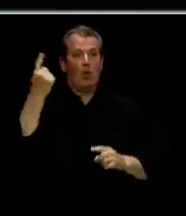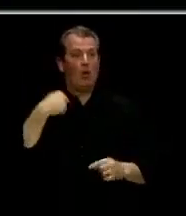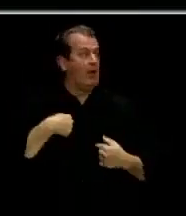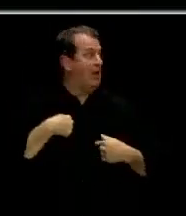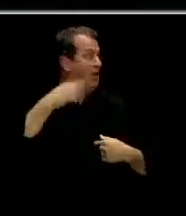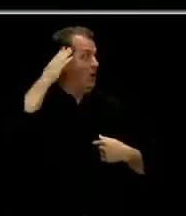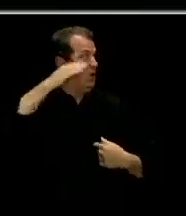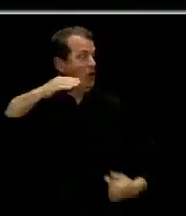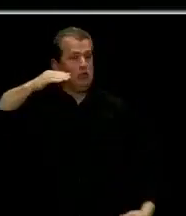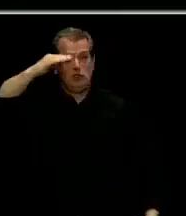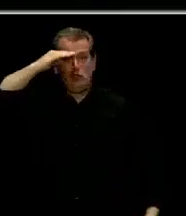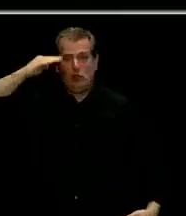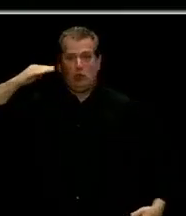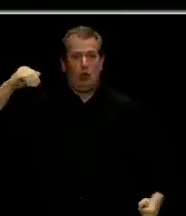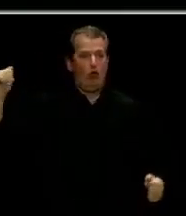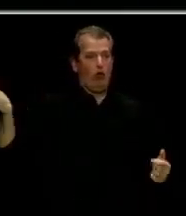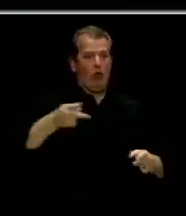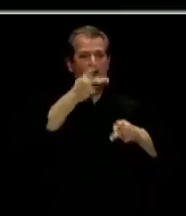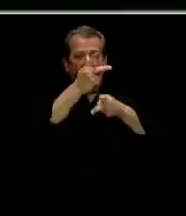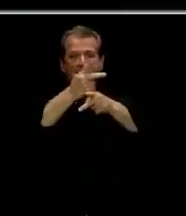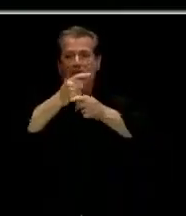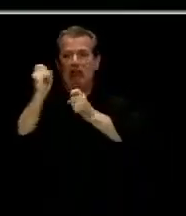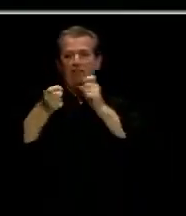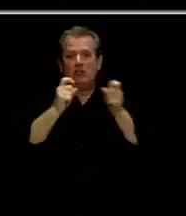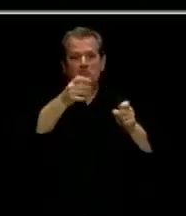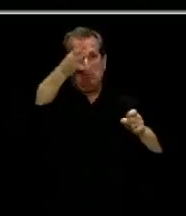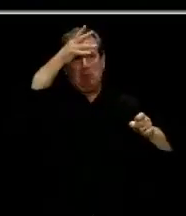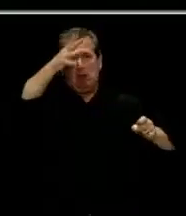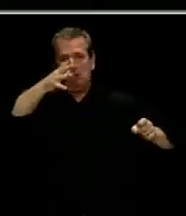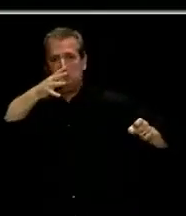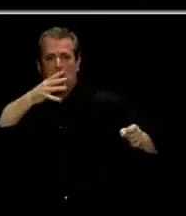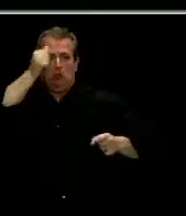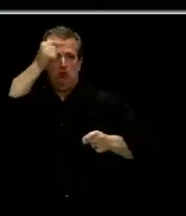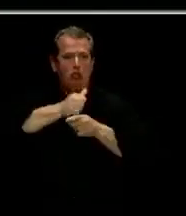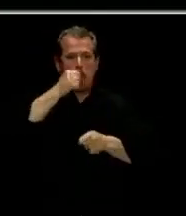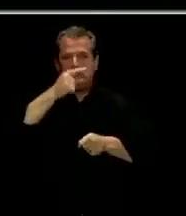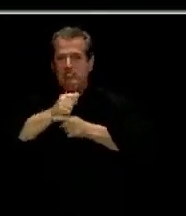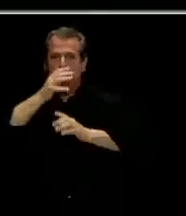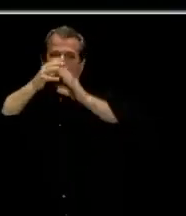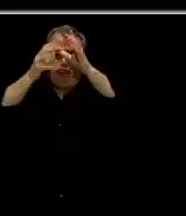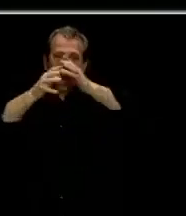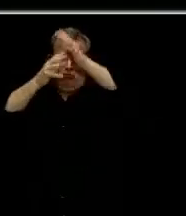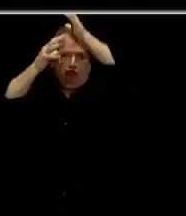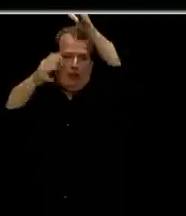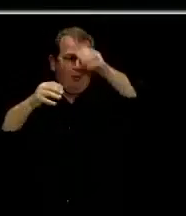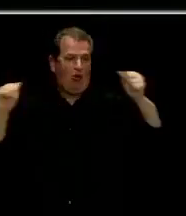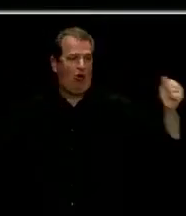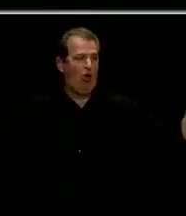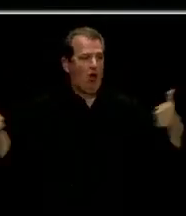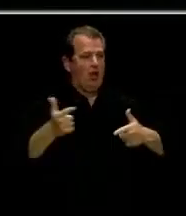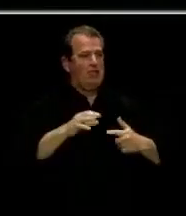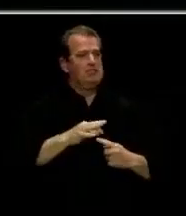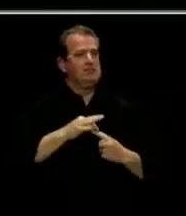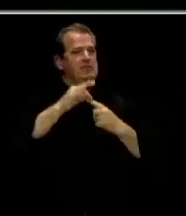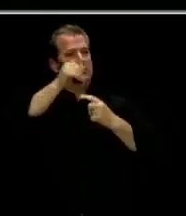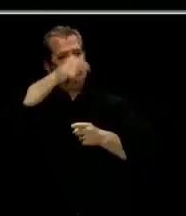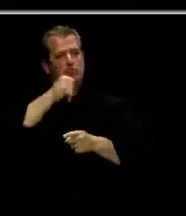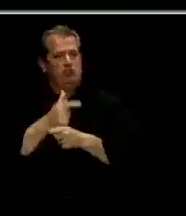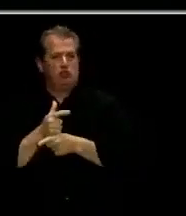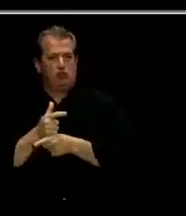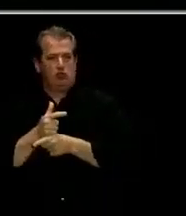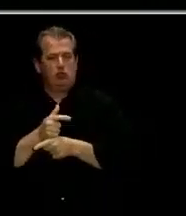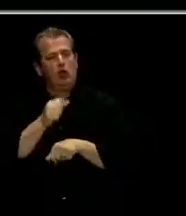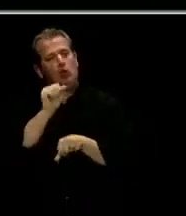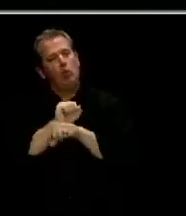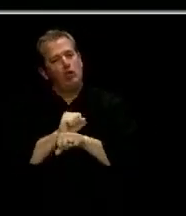to salute all the caregivers, the mothers, the fathers, the brothers, the sisters, the grandparents, especially the siblings, who are dealing